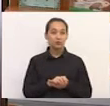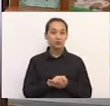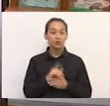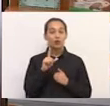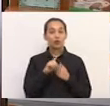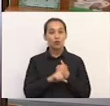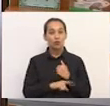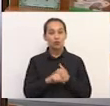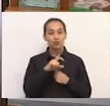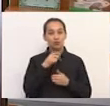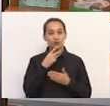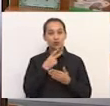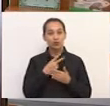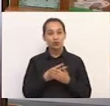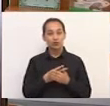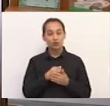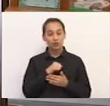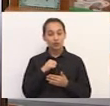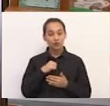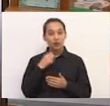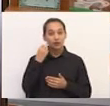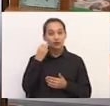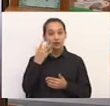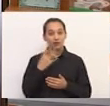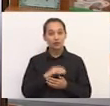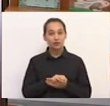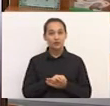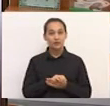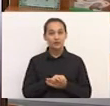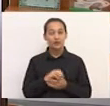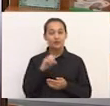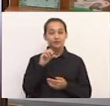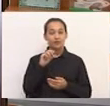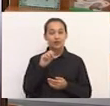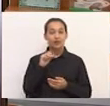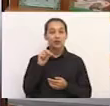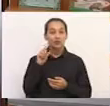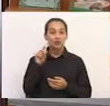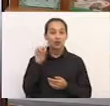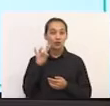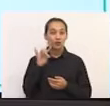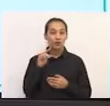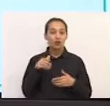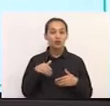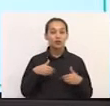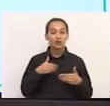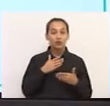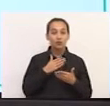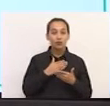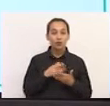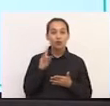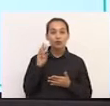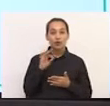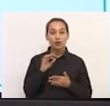bo'lsangiz, muallif o'zi bilib turibdi ajdahor odamga salom bermasligini, lekin tajahhulul orifona